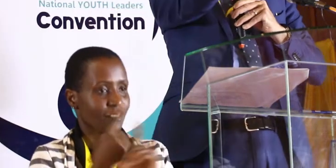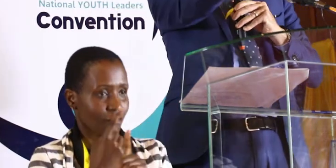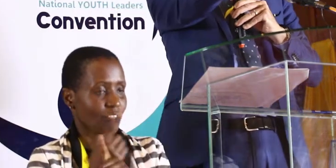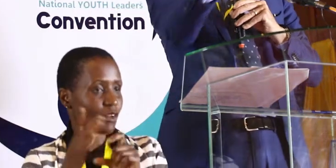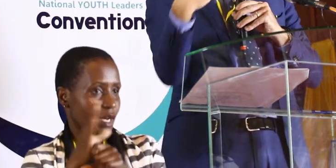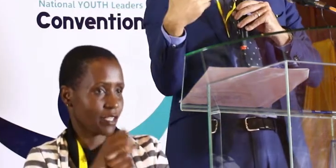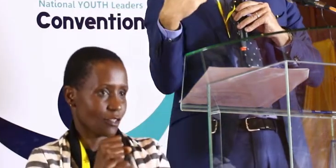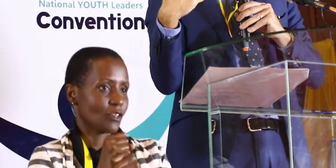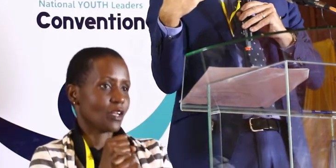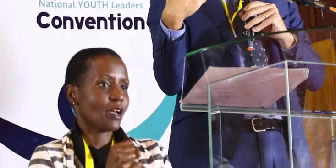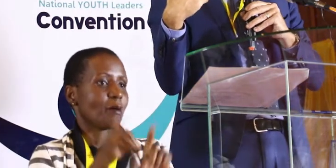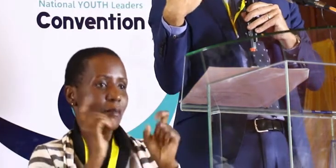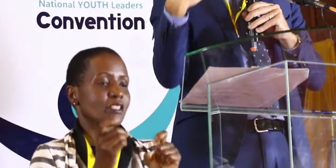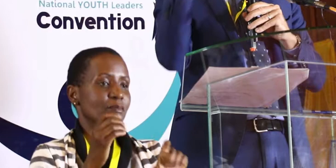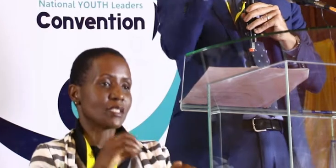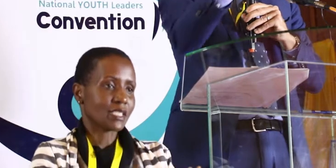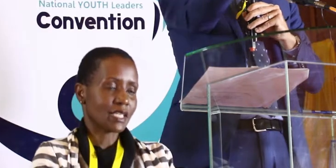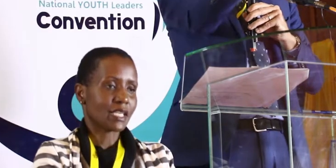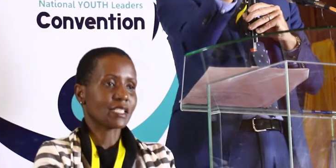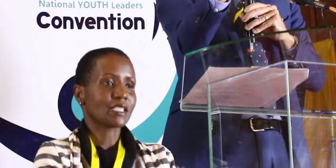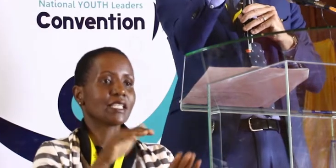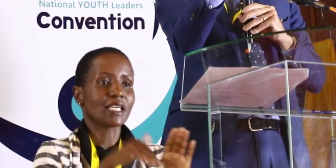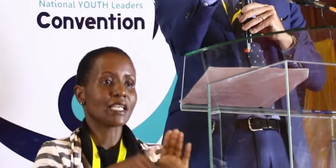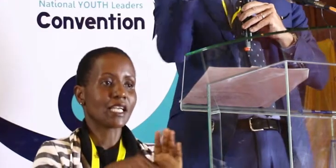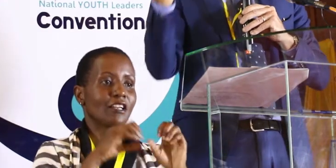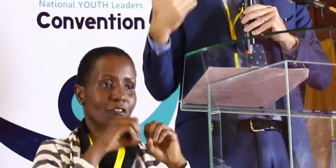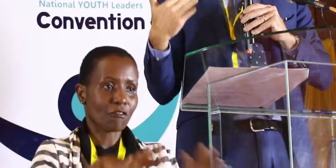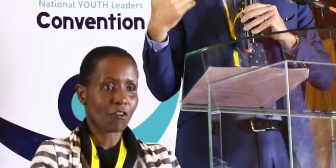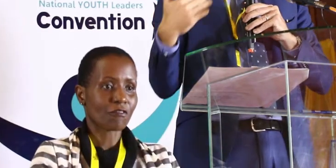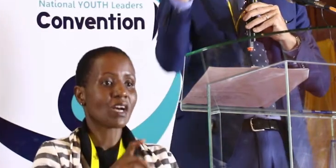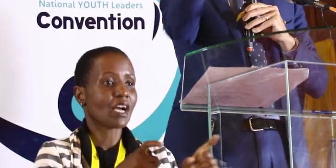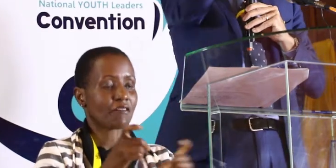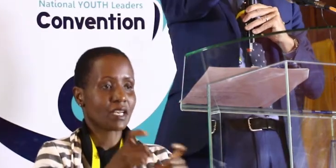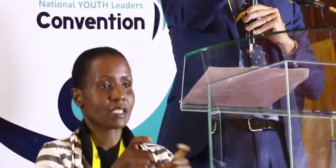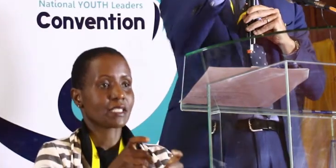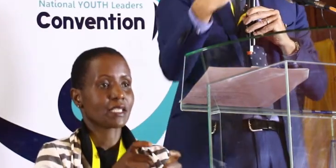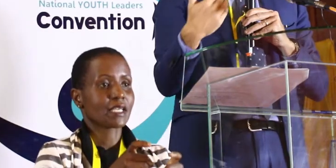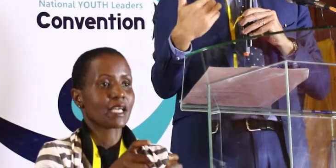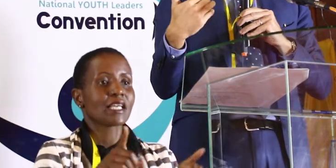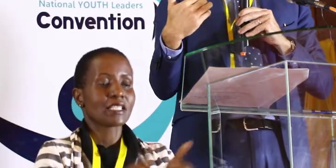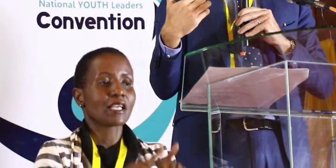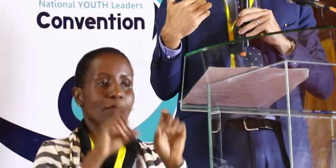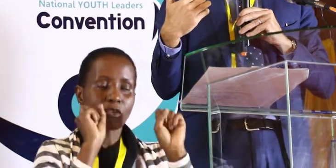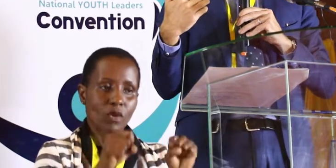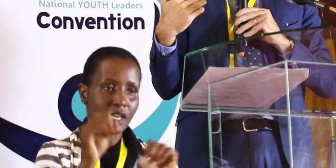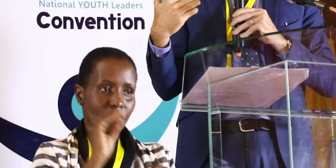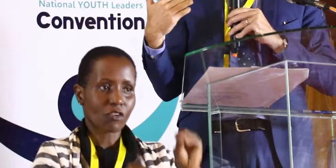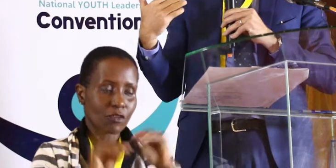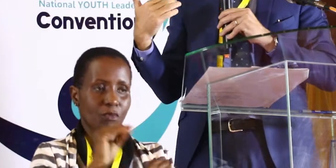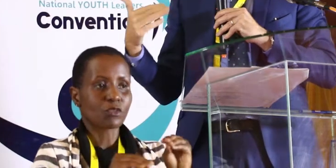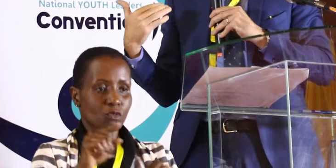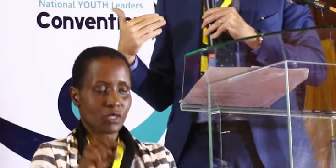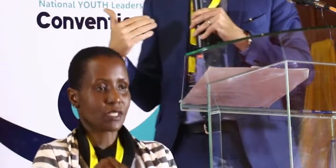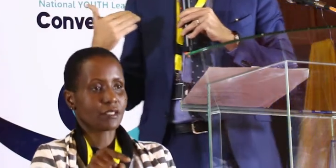are integrated into the devolved governance, and that you can contribute to that